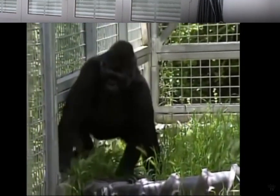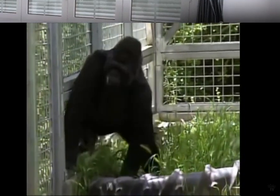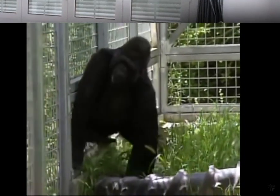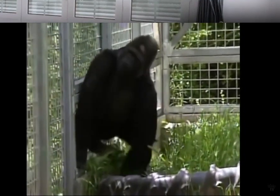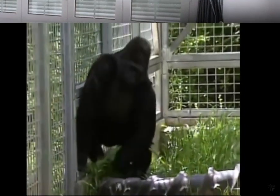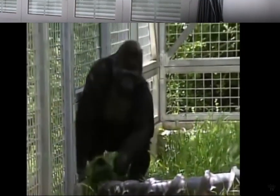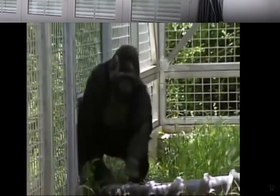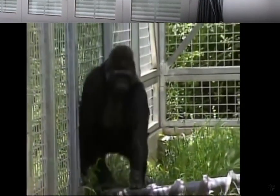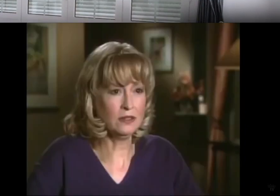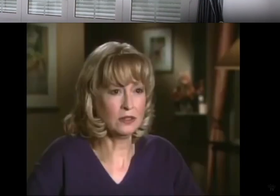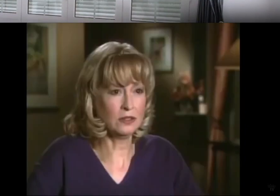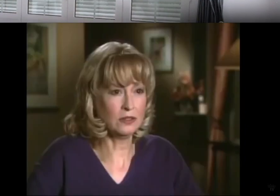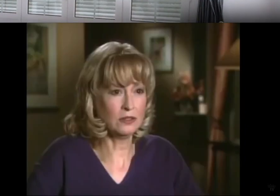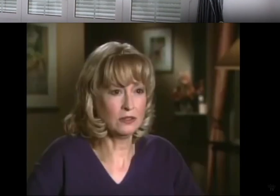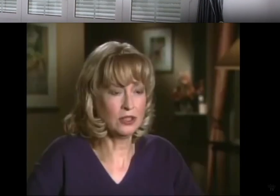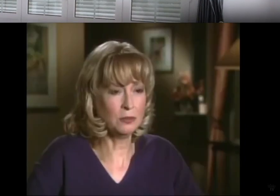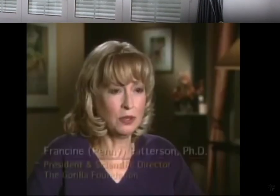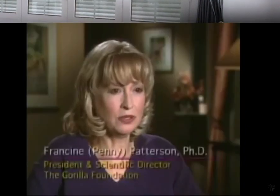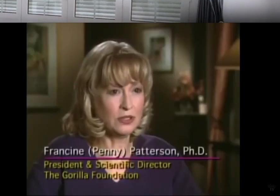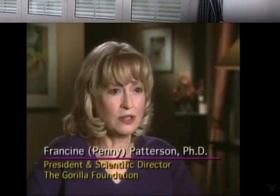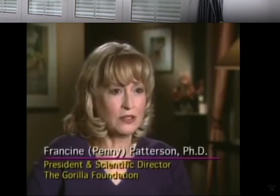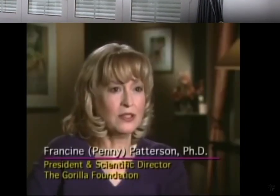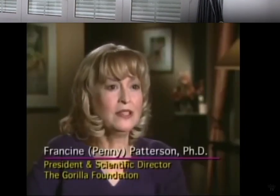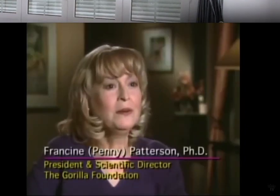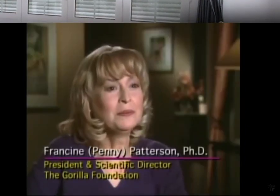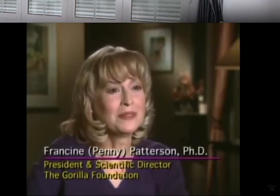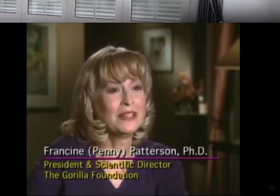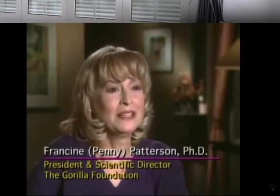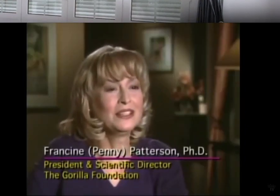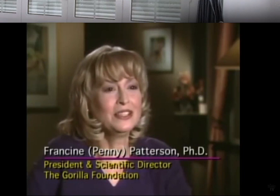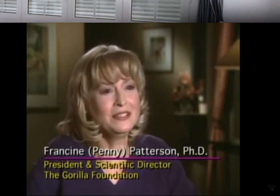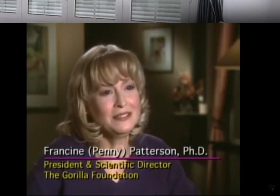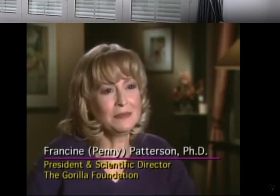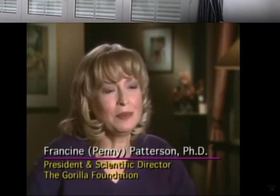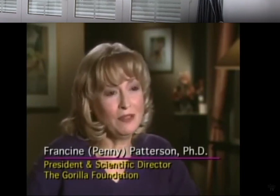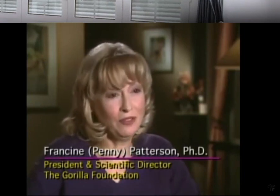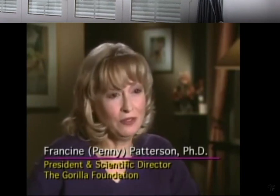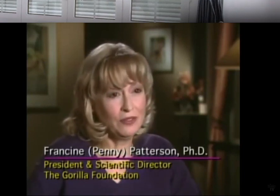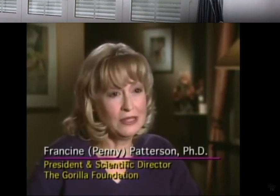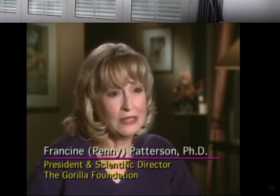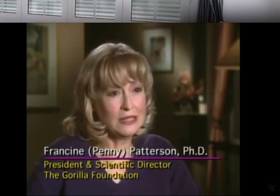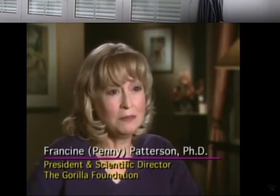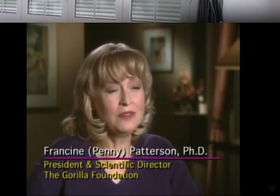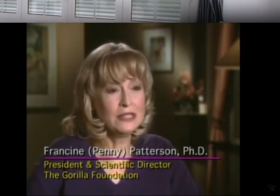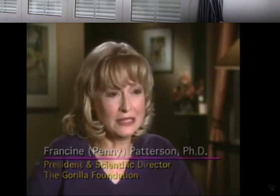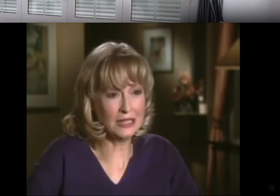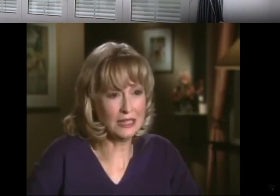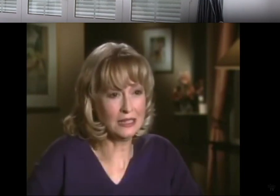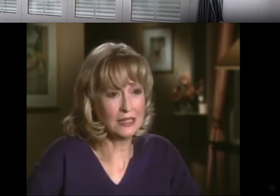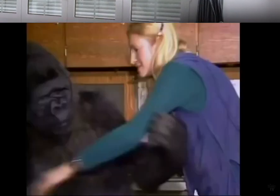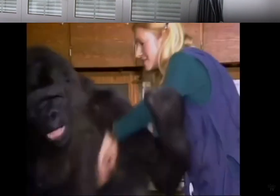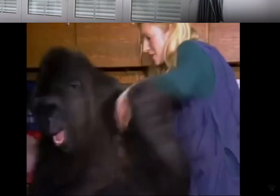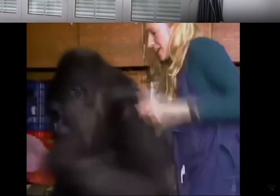She feels she's important. She's got a strong ego. Penny. She's playful, can be very